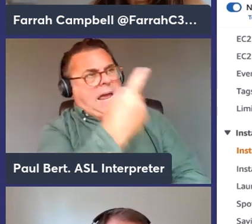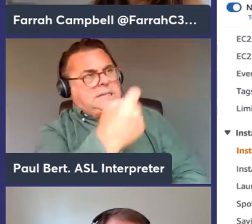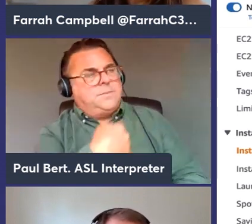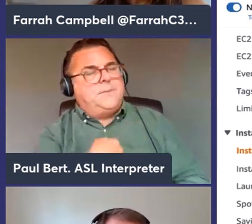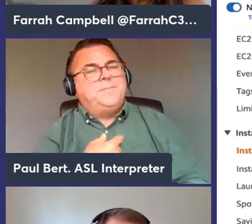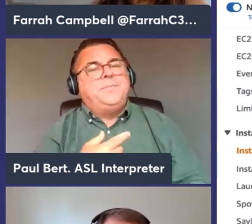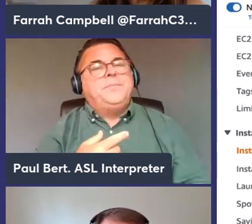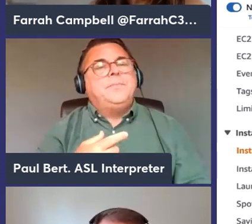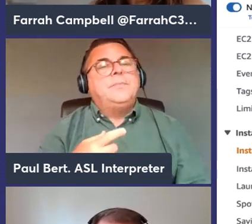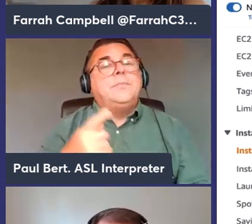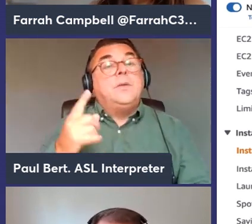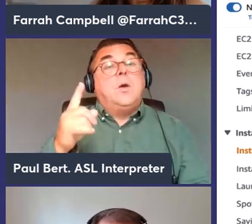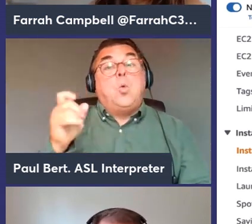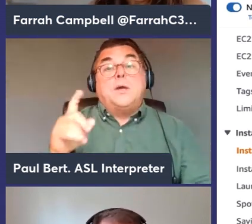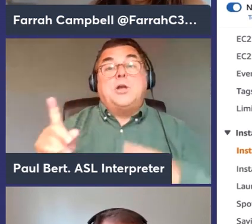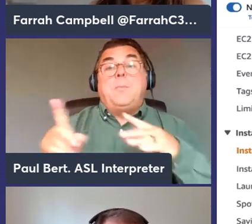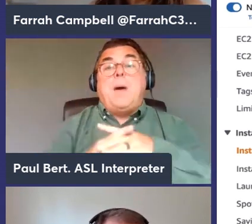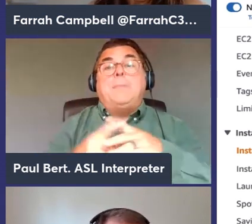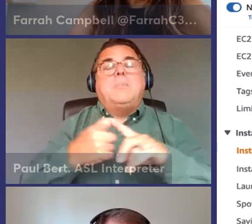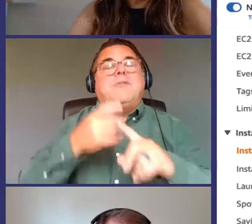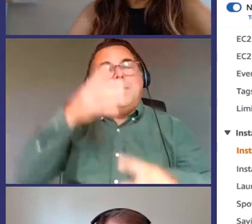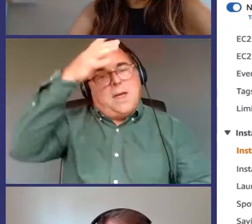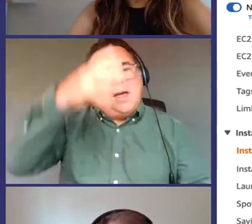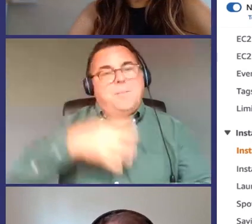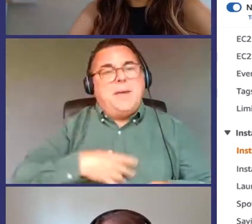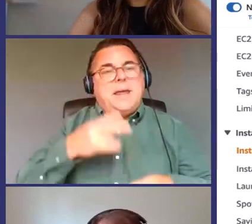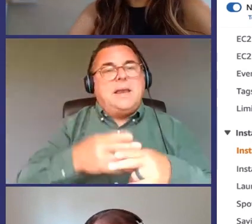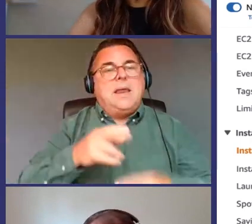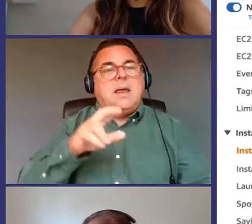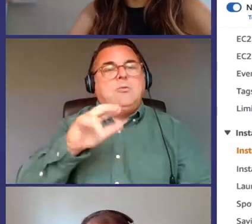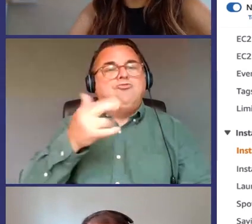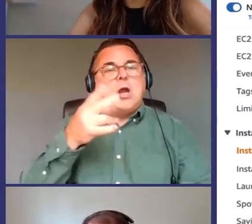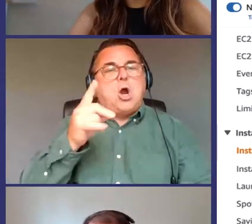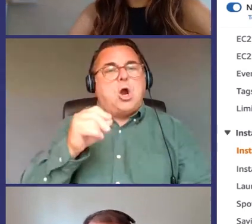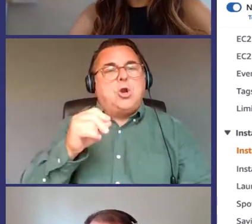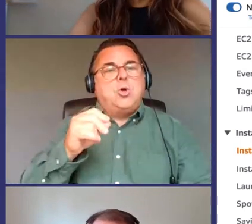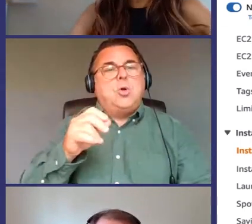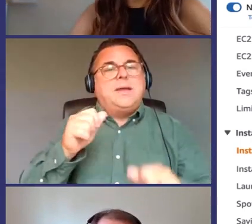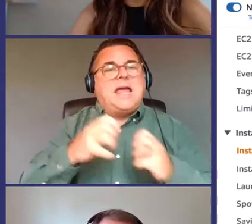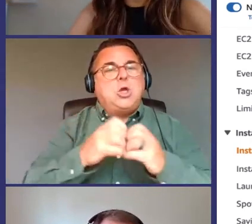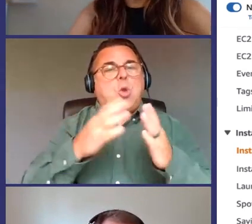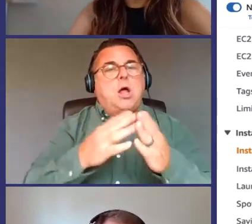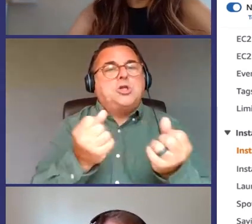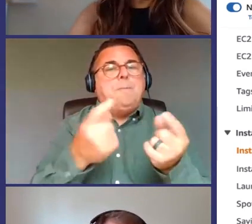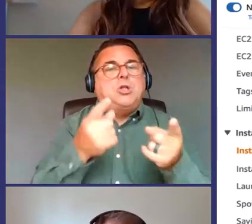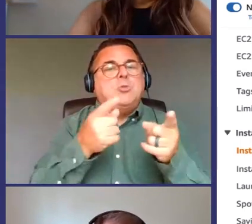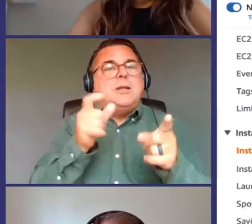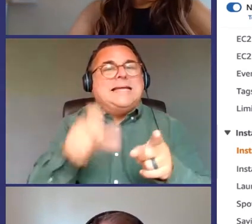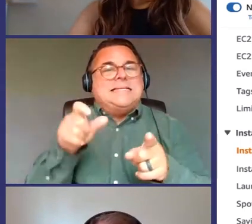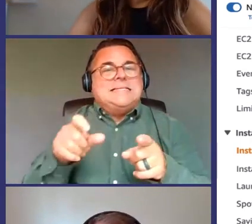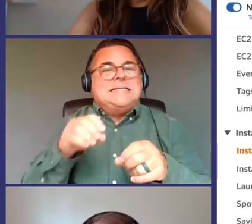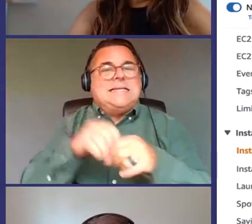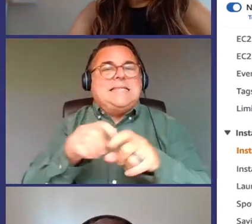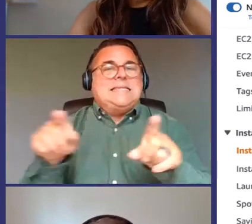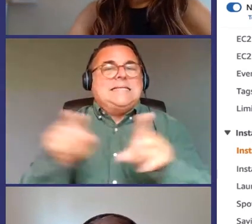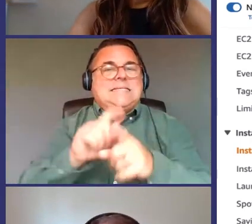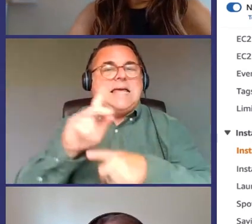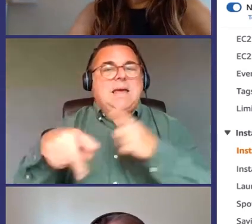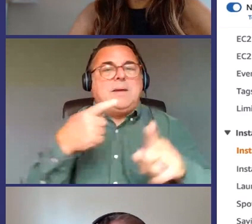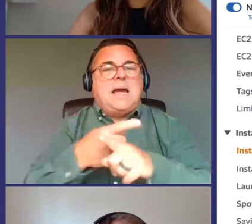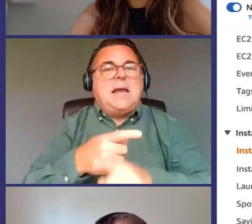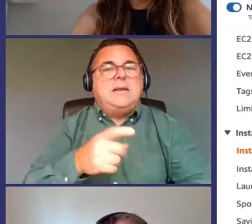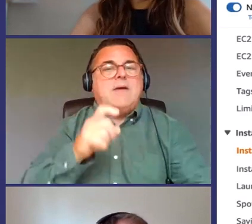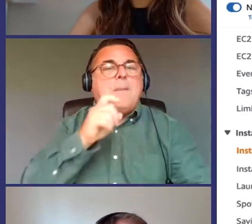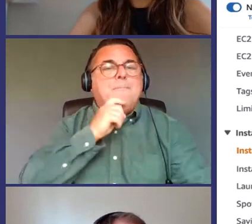So question in from Ricardo is, can you launch multiple instances on that dedicated bare metal host? Great